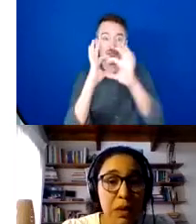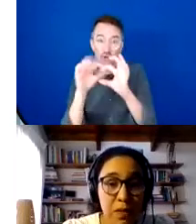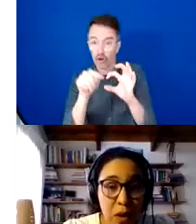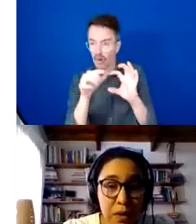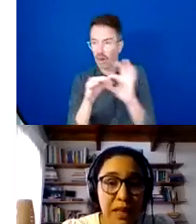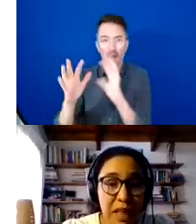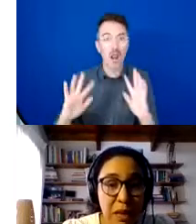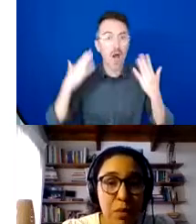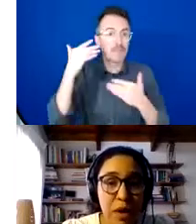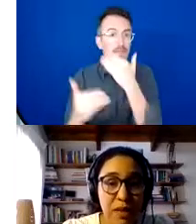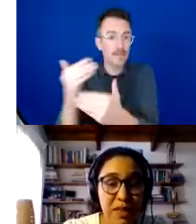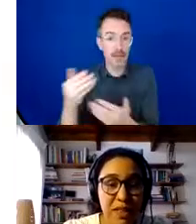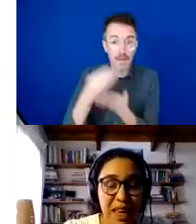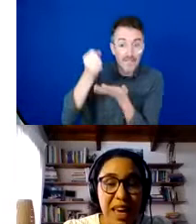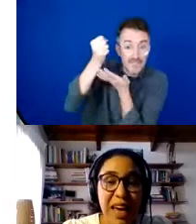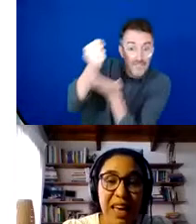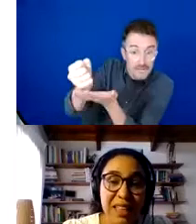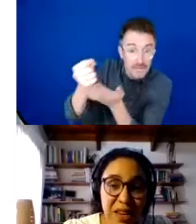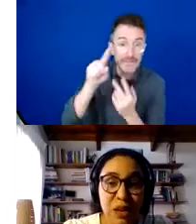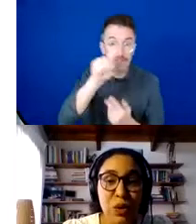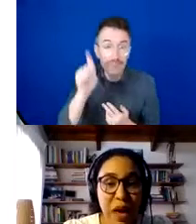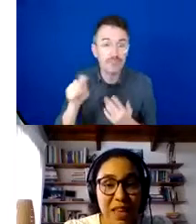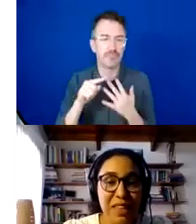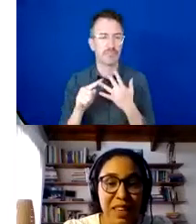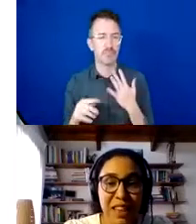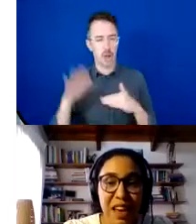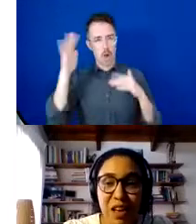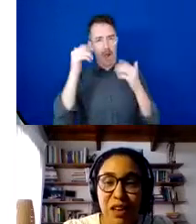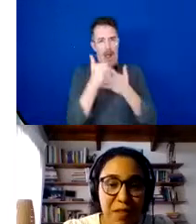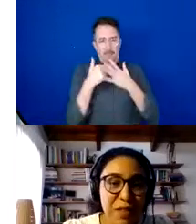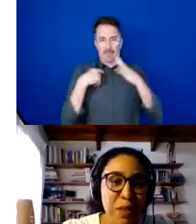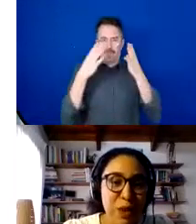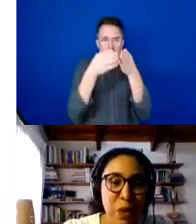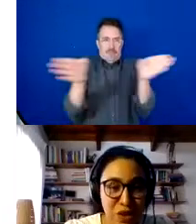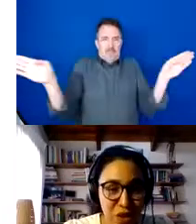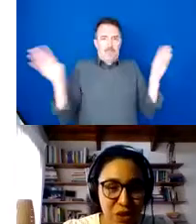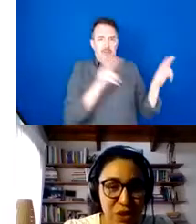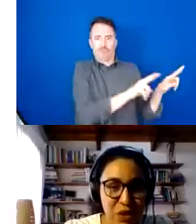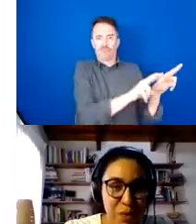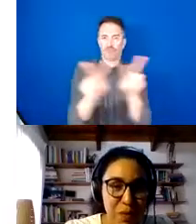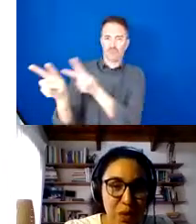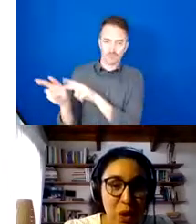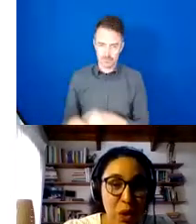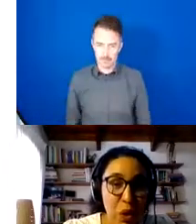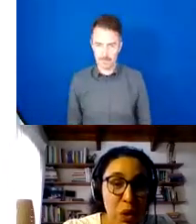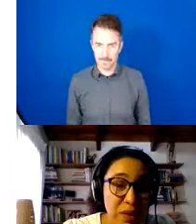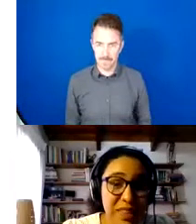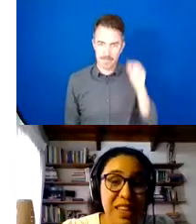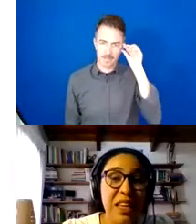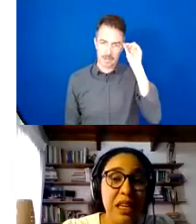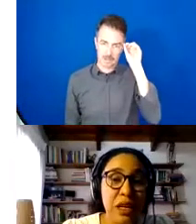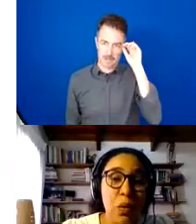people involved in that process and dare to ask the uncomfortable questions. Who